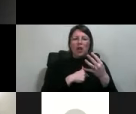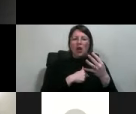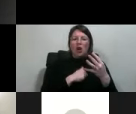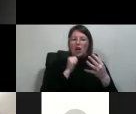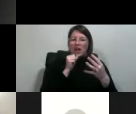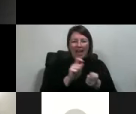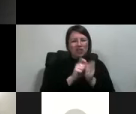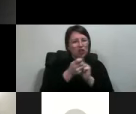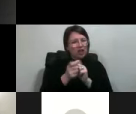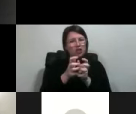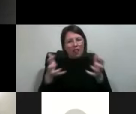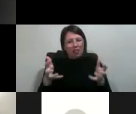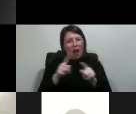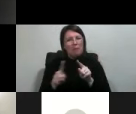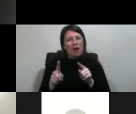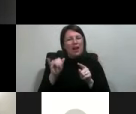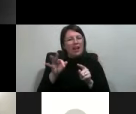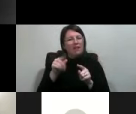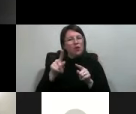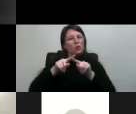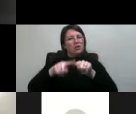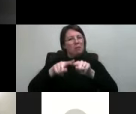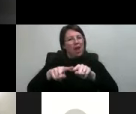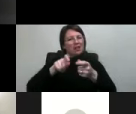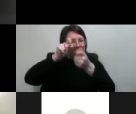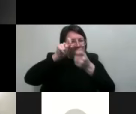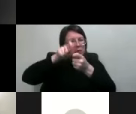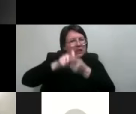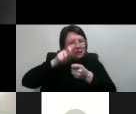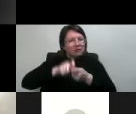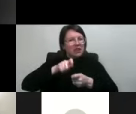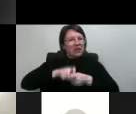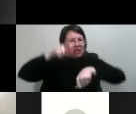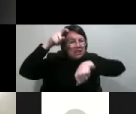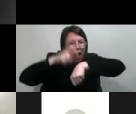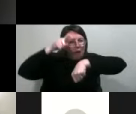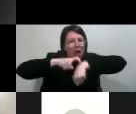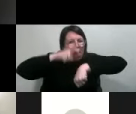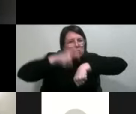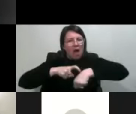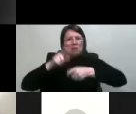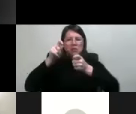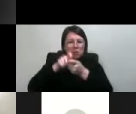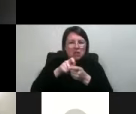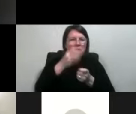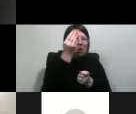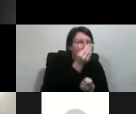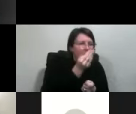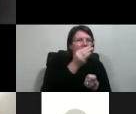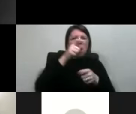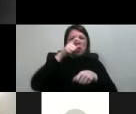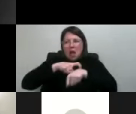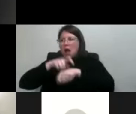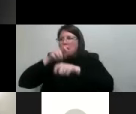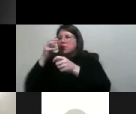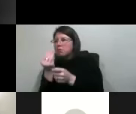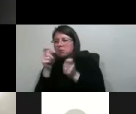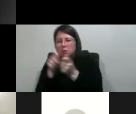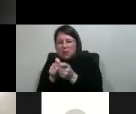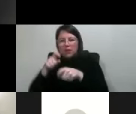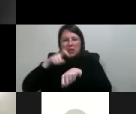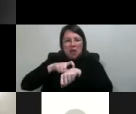you ride any of these routes and depend on certain trips at certain times of day, strongly encourage you to check the schedules once